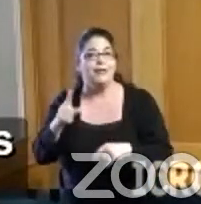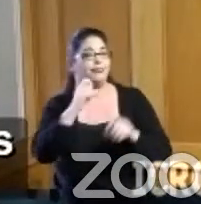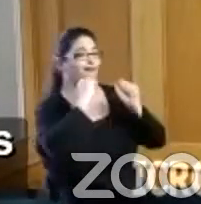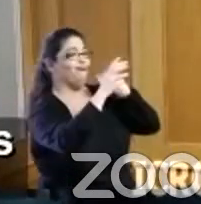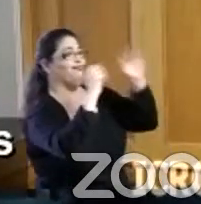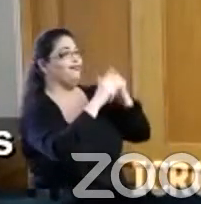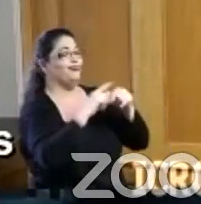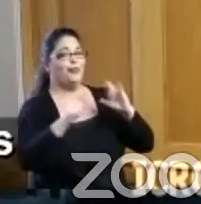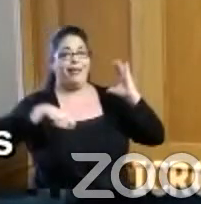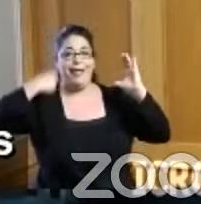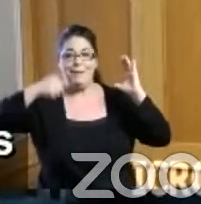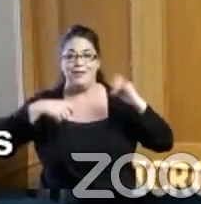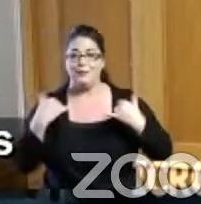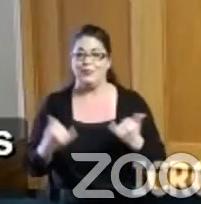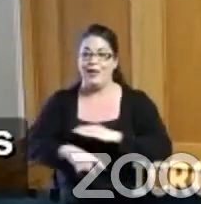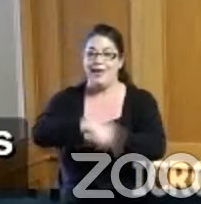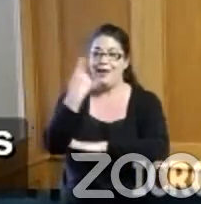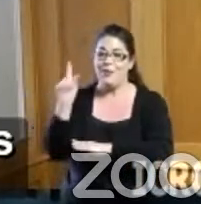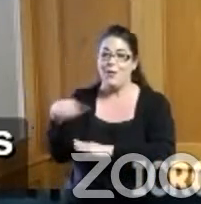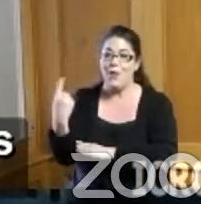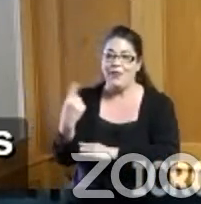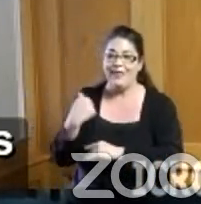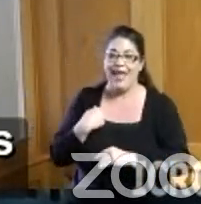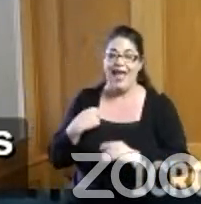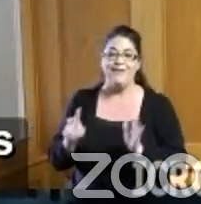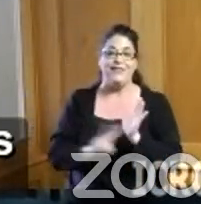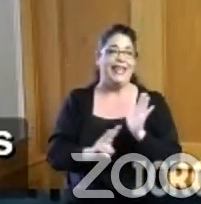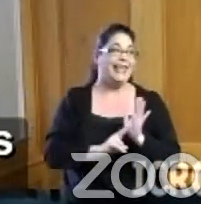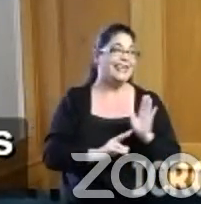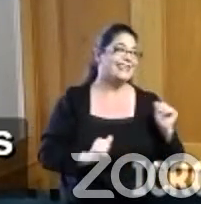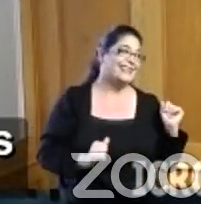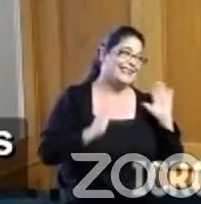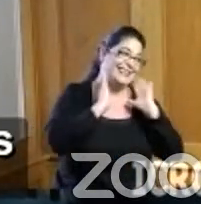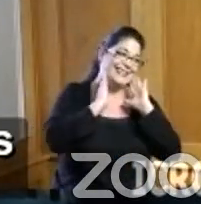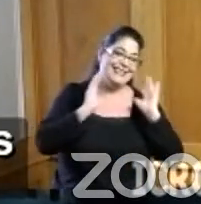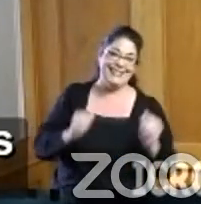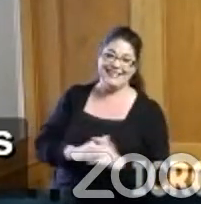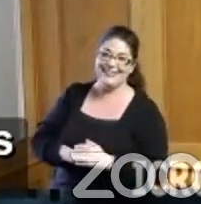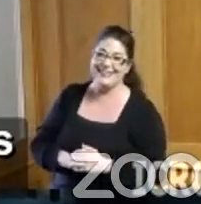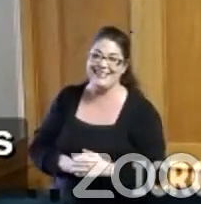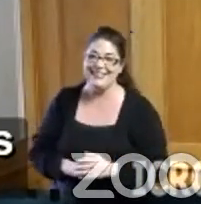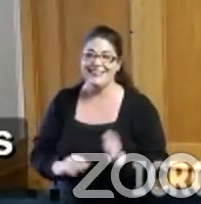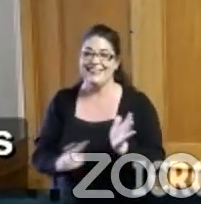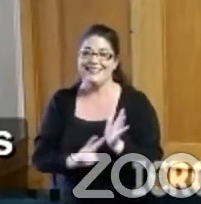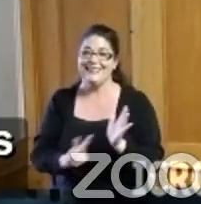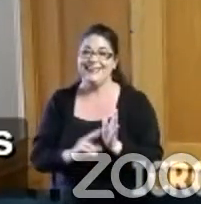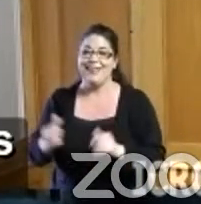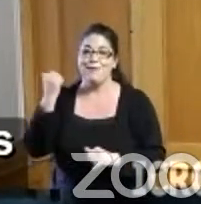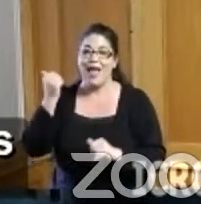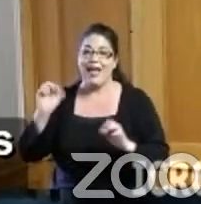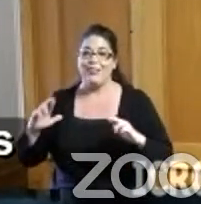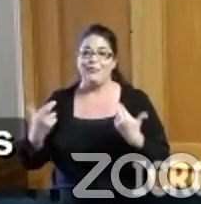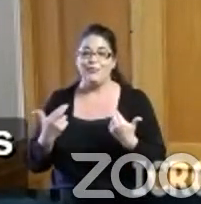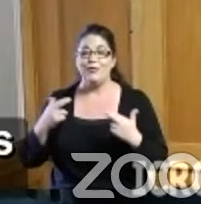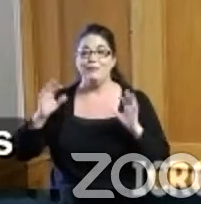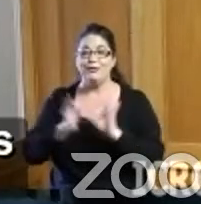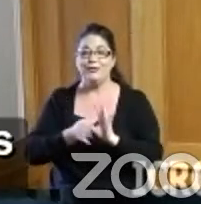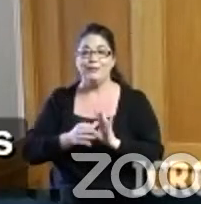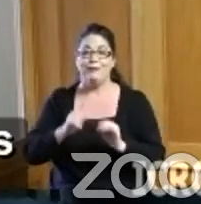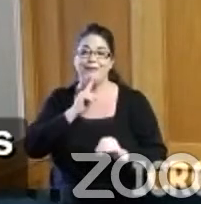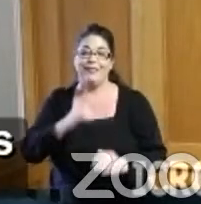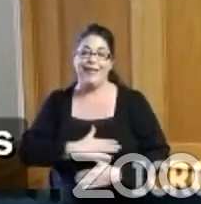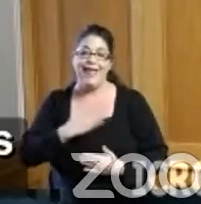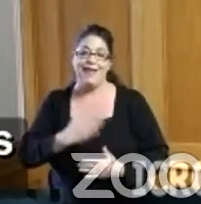out. Mm-hmm. So today we only have Vicki. Not only we're delighted to have Vicki, but yeah, she's in the back of the room, and I'm so grateful that we